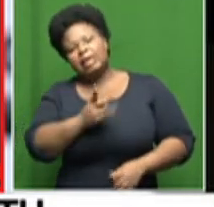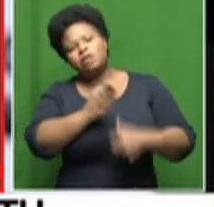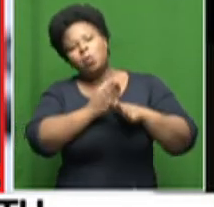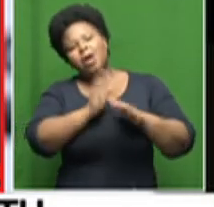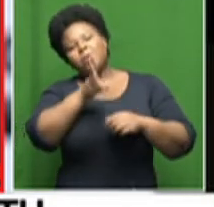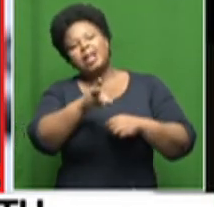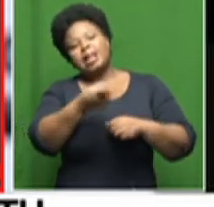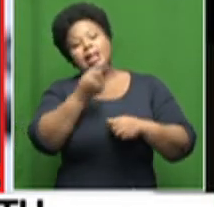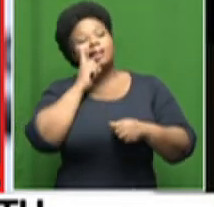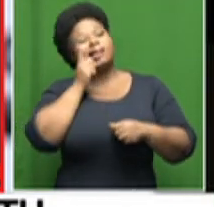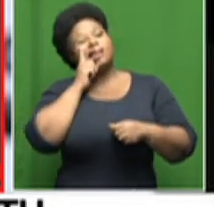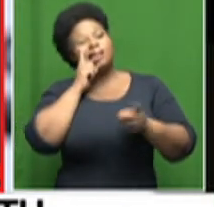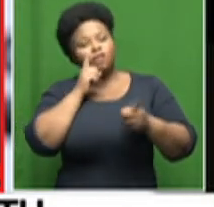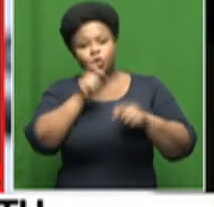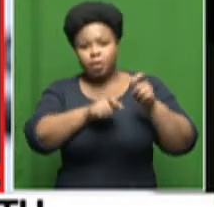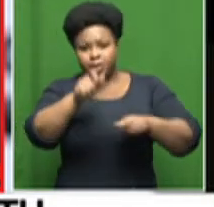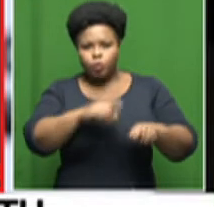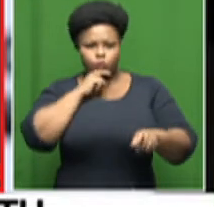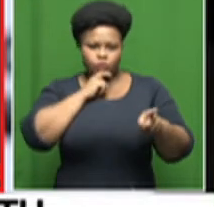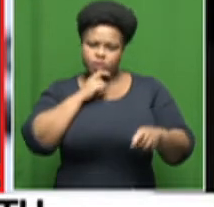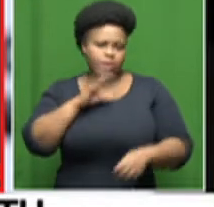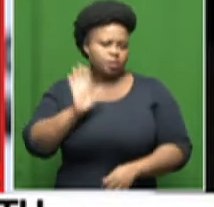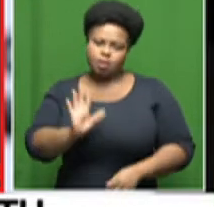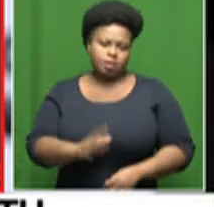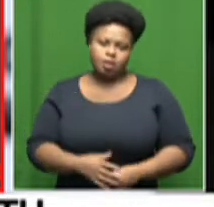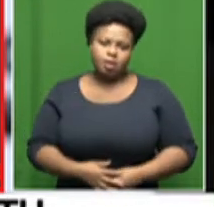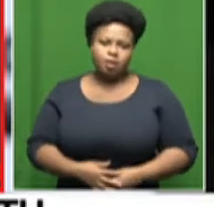the matter is that the